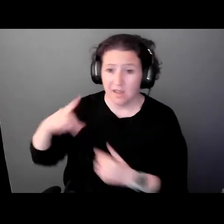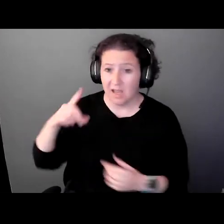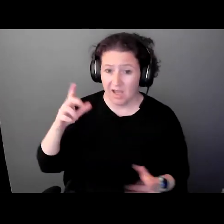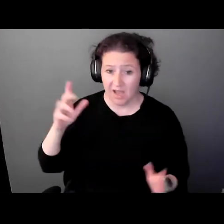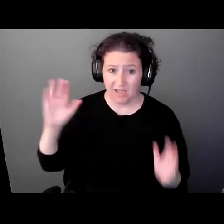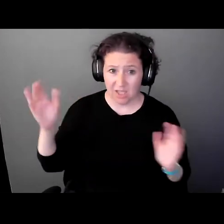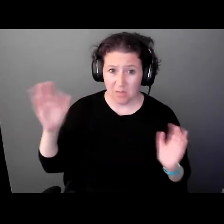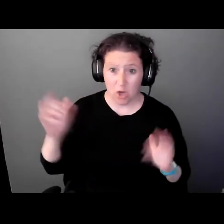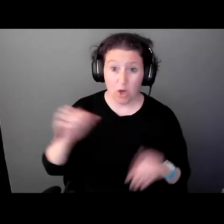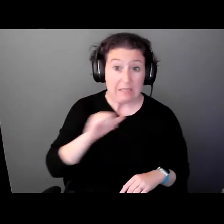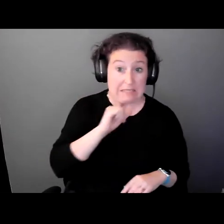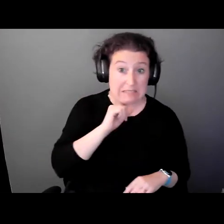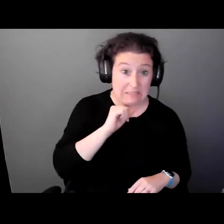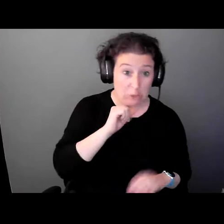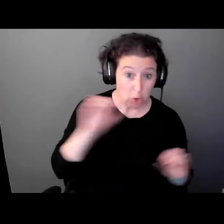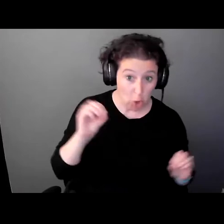Russian roulette.